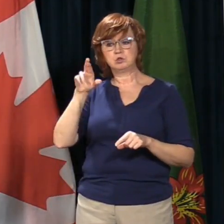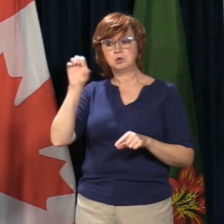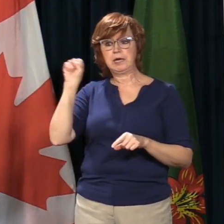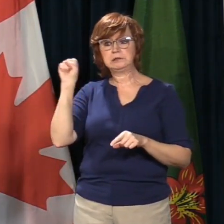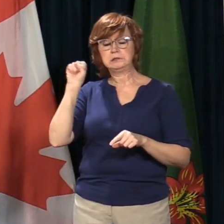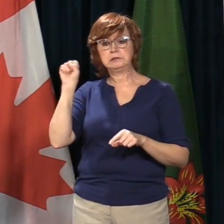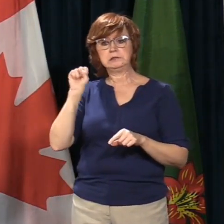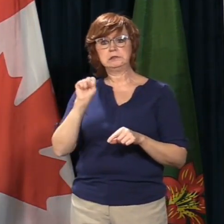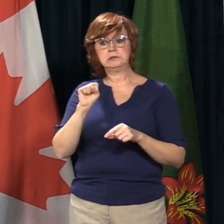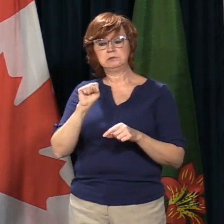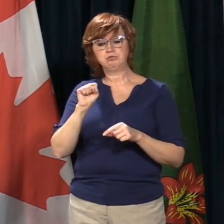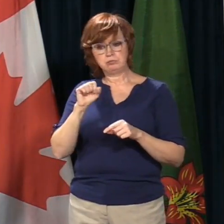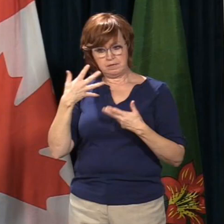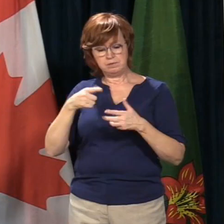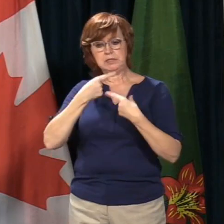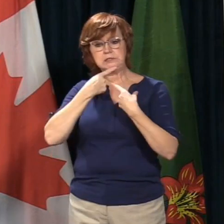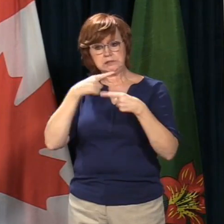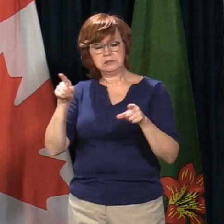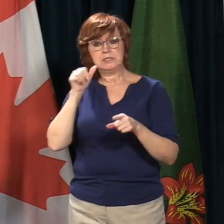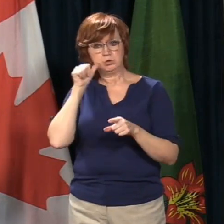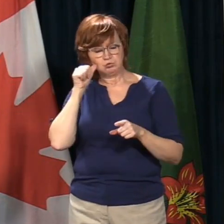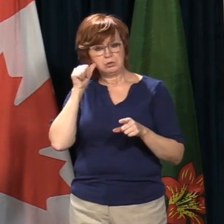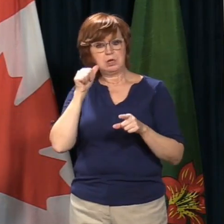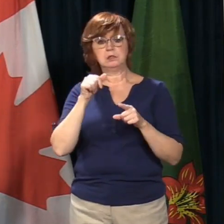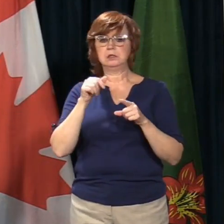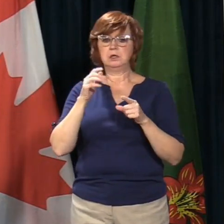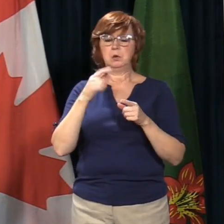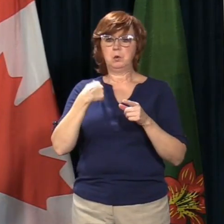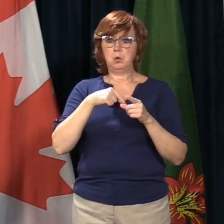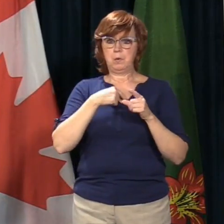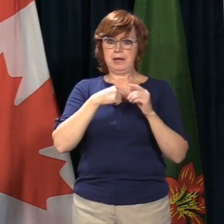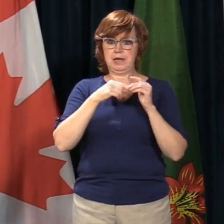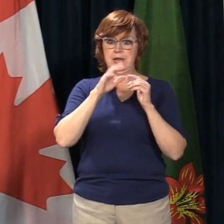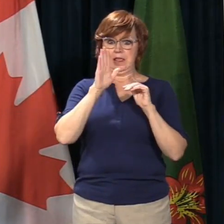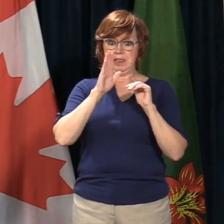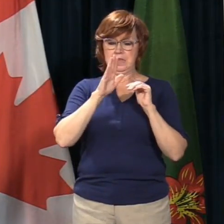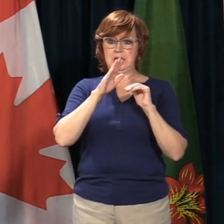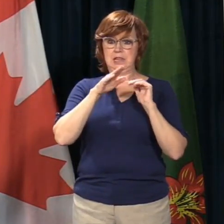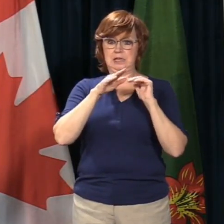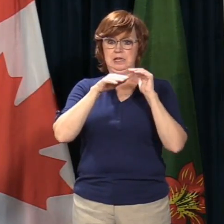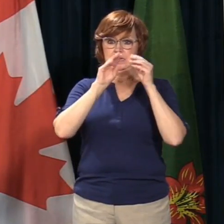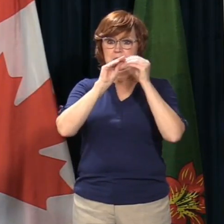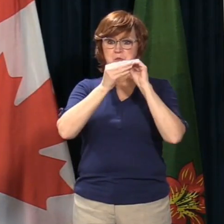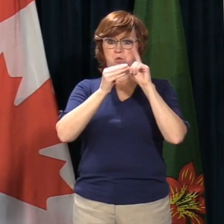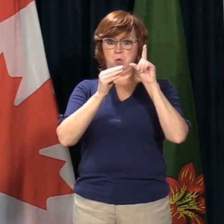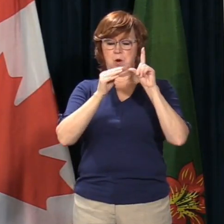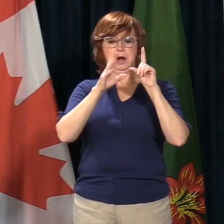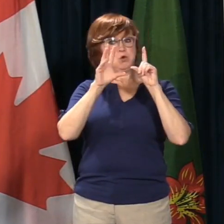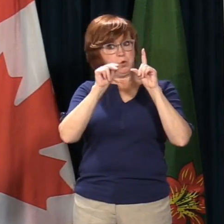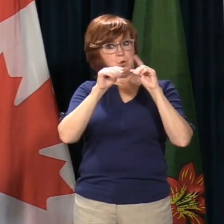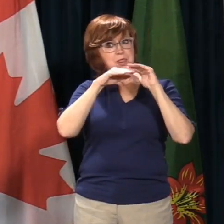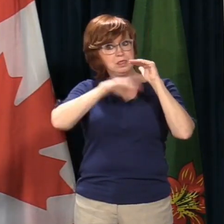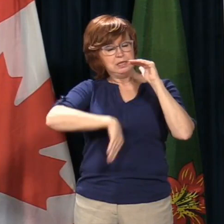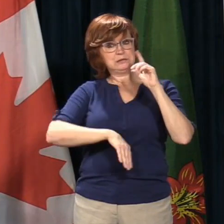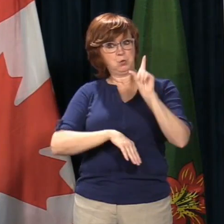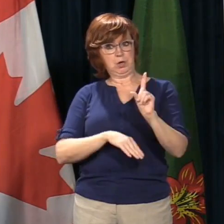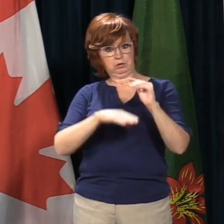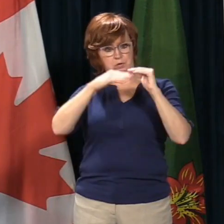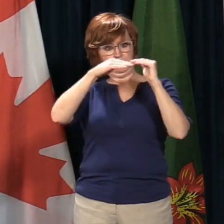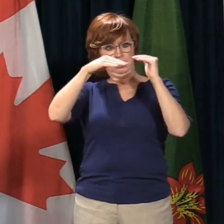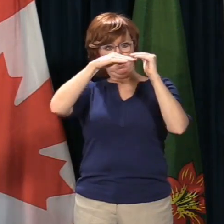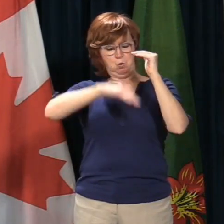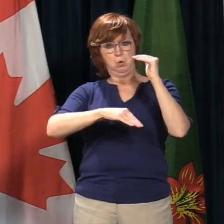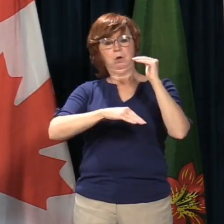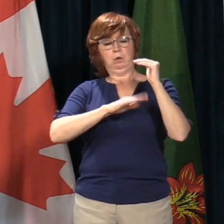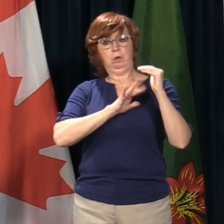spread of the disease from individuals, to under 1. This is good news, and while we know that the